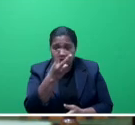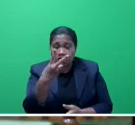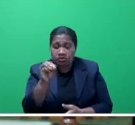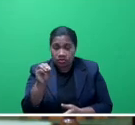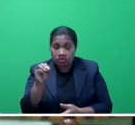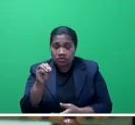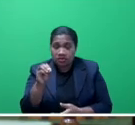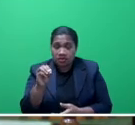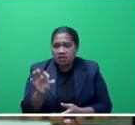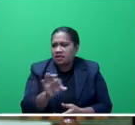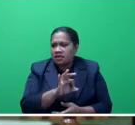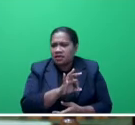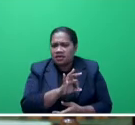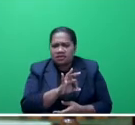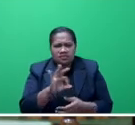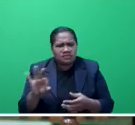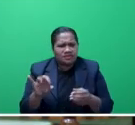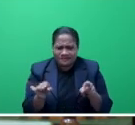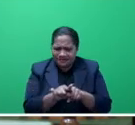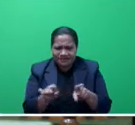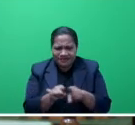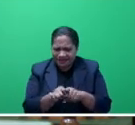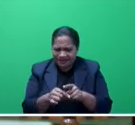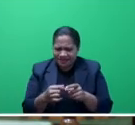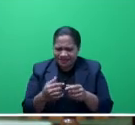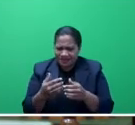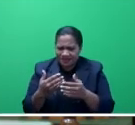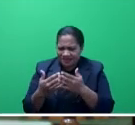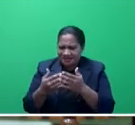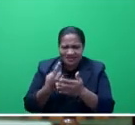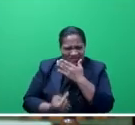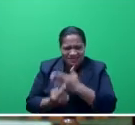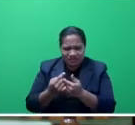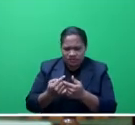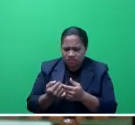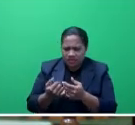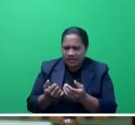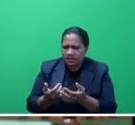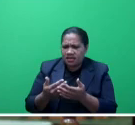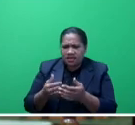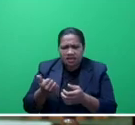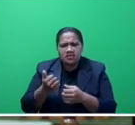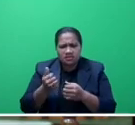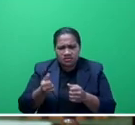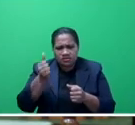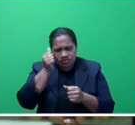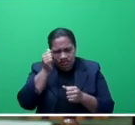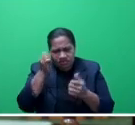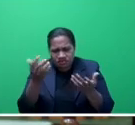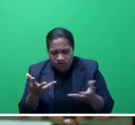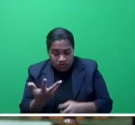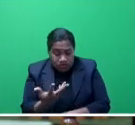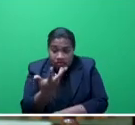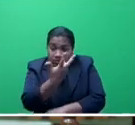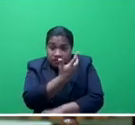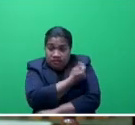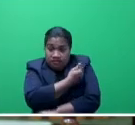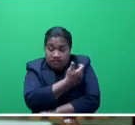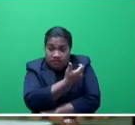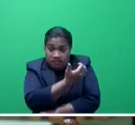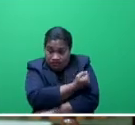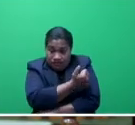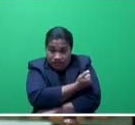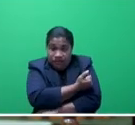anyone. It is primarily due to the halt in tourism activity after border closures. It could have been much